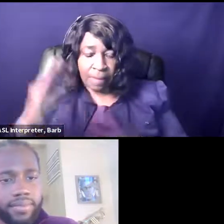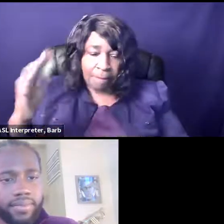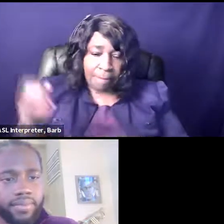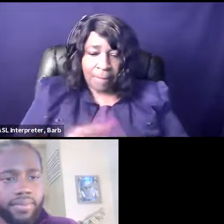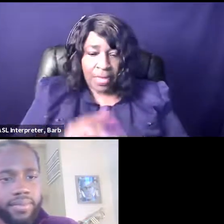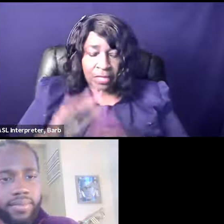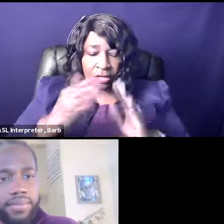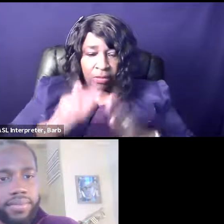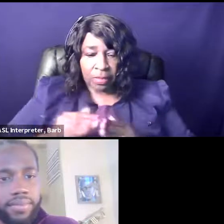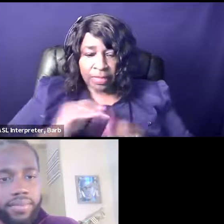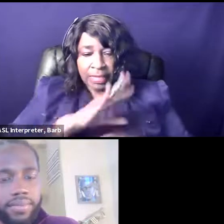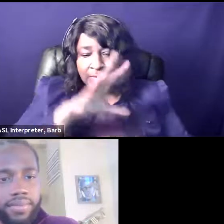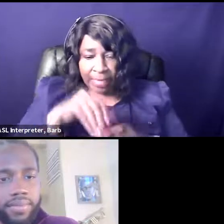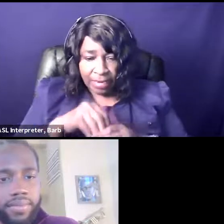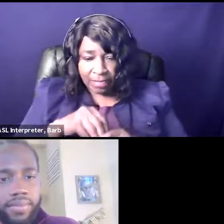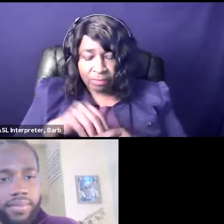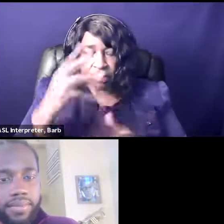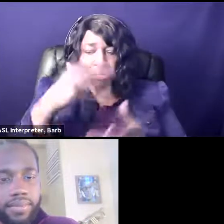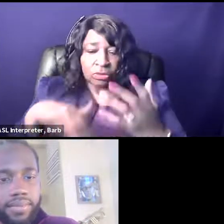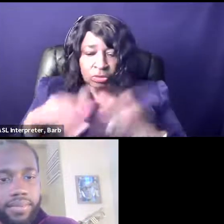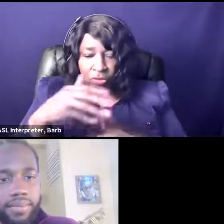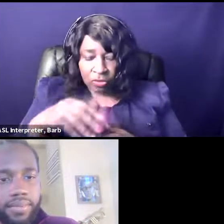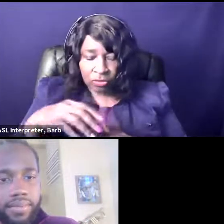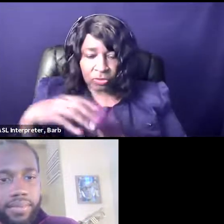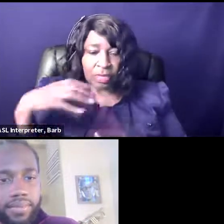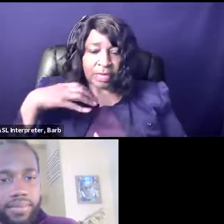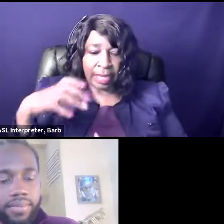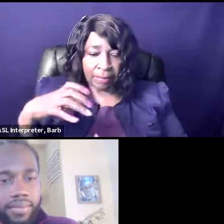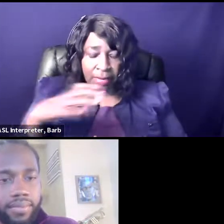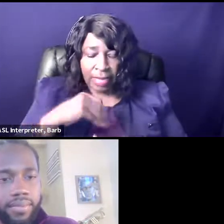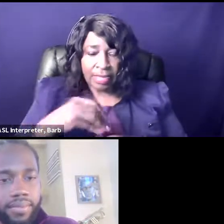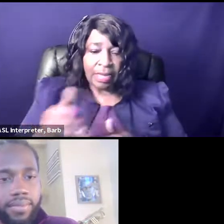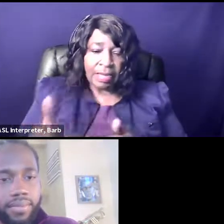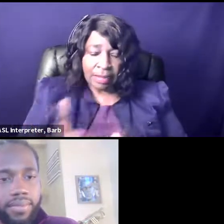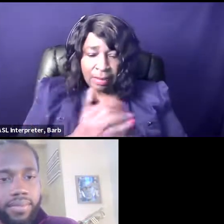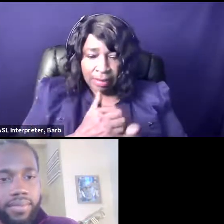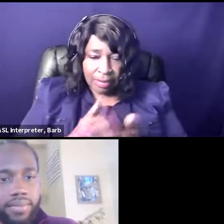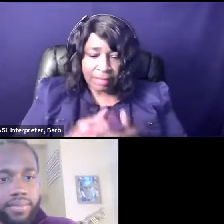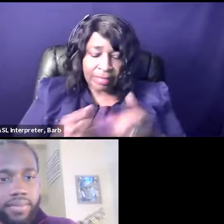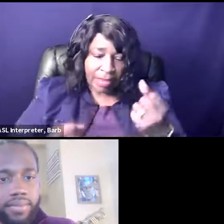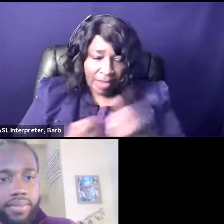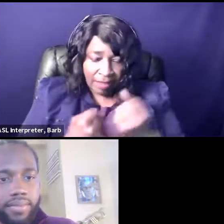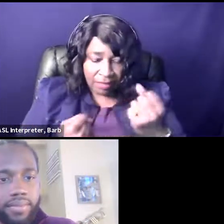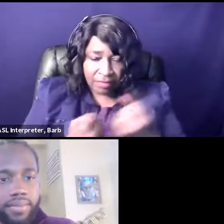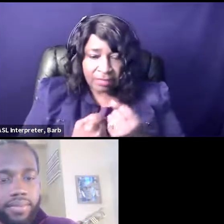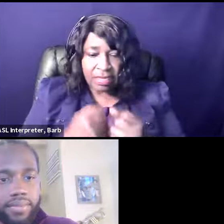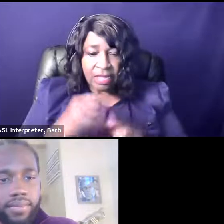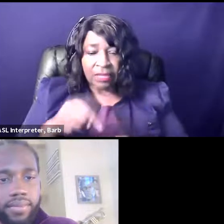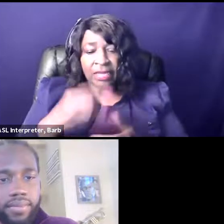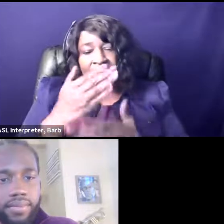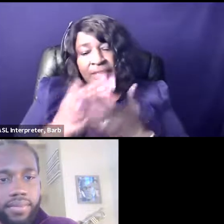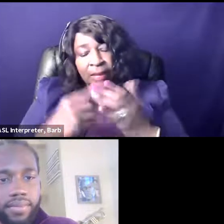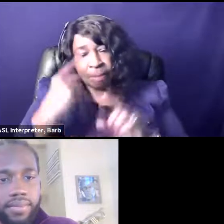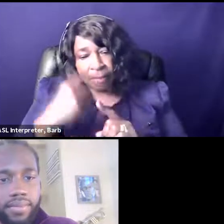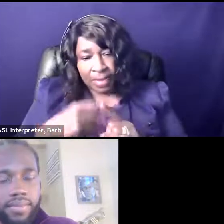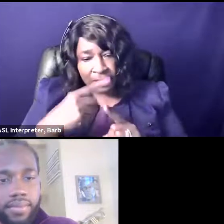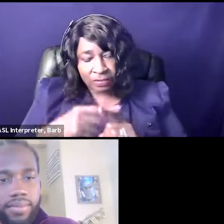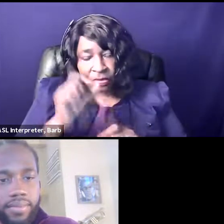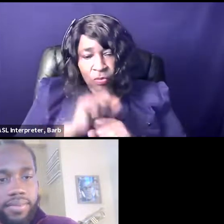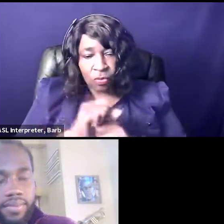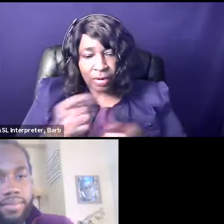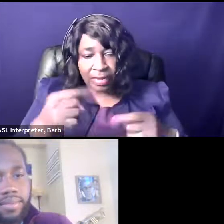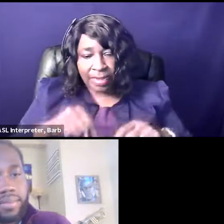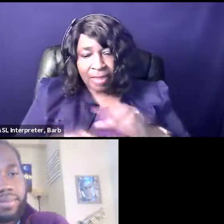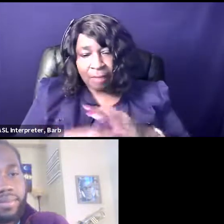community engagement and social capital and collective efficacy. And so there is some positive for the community that can come out of that,